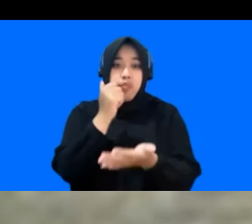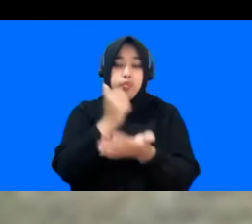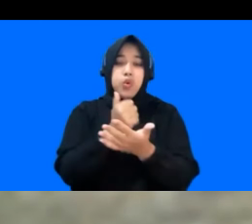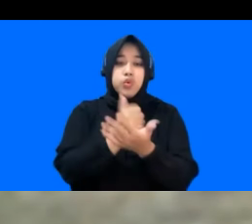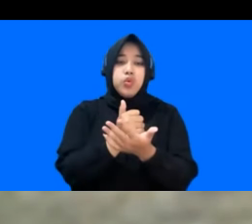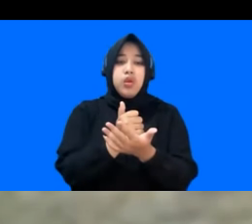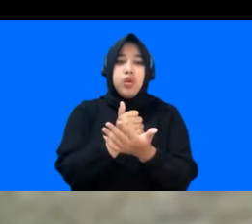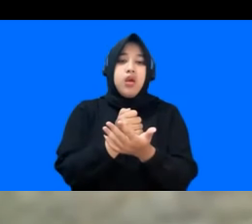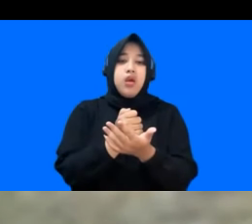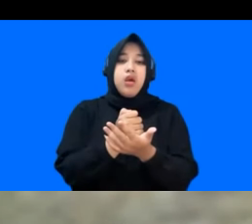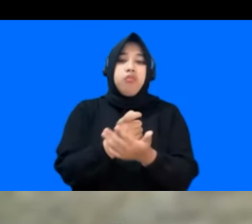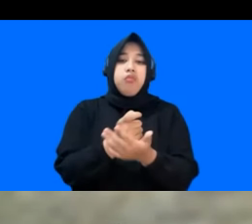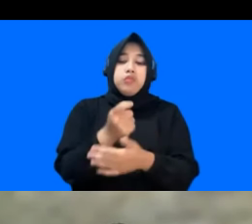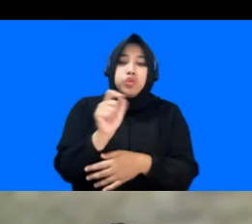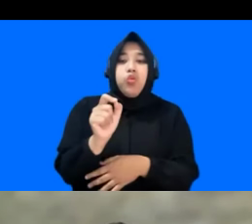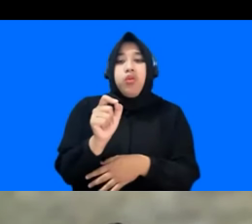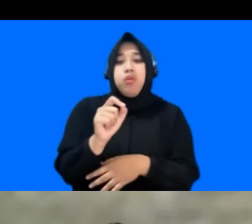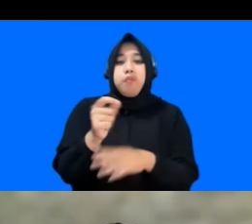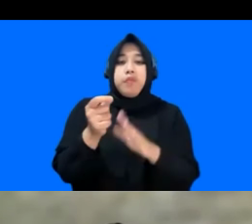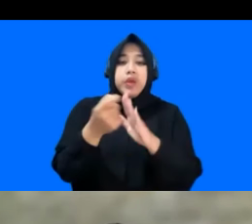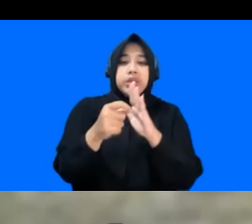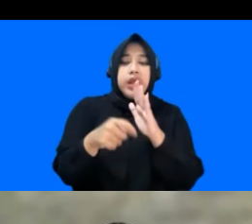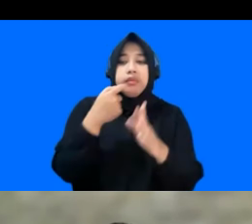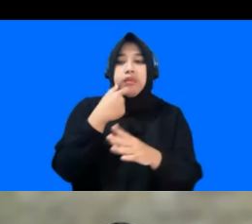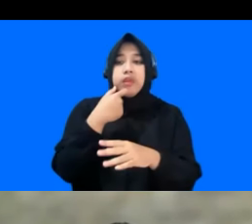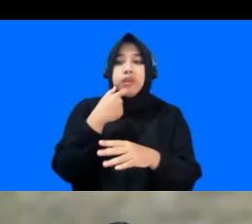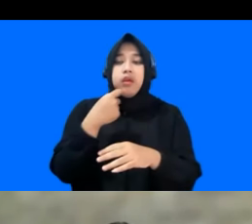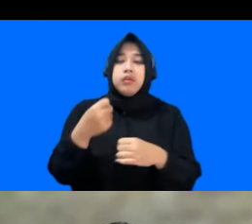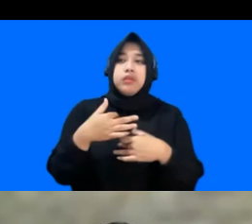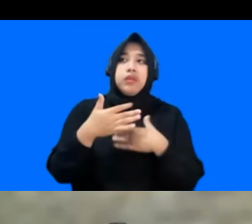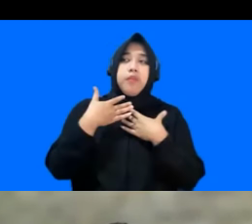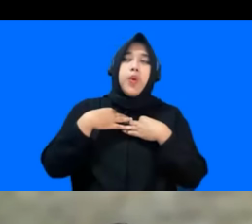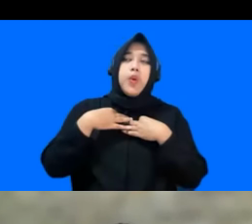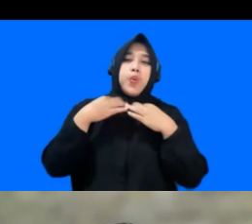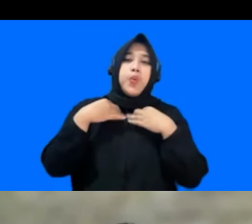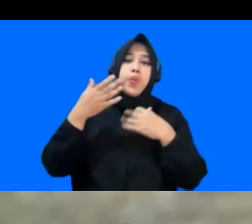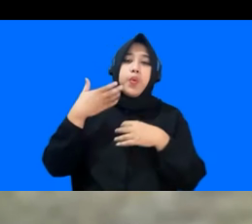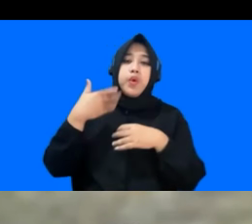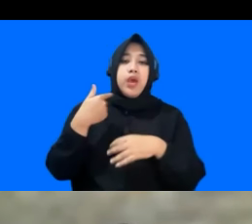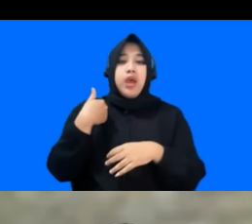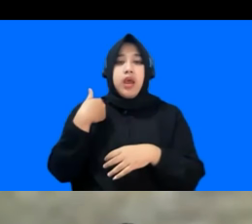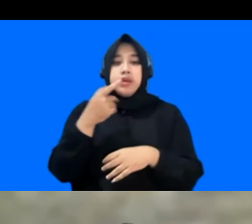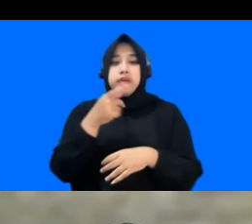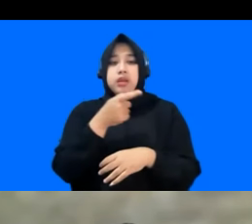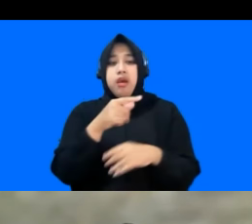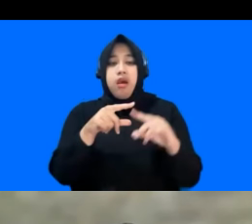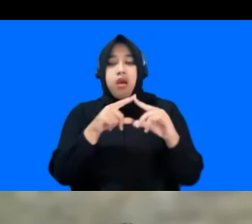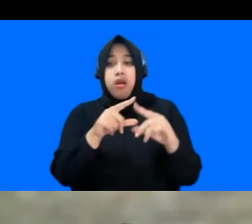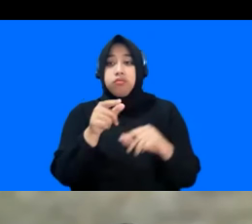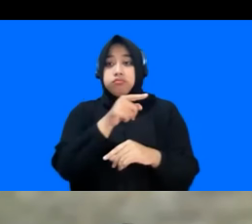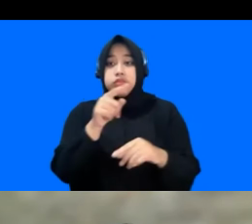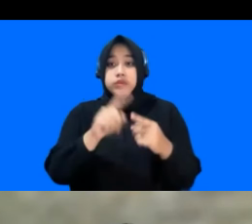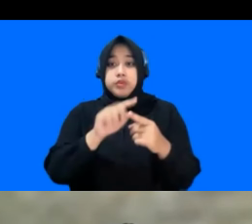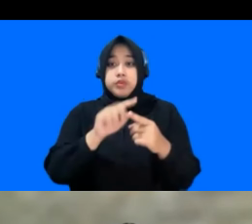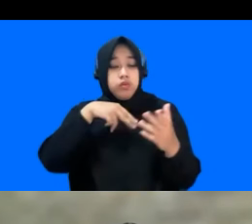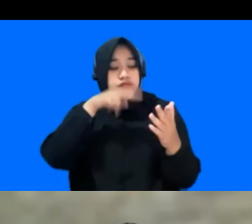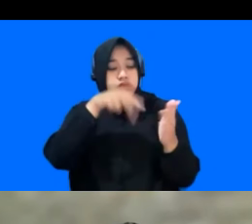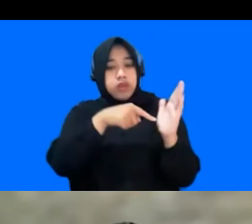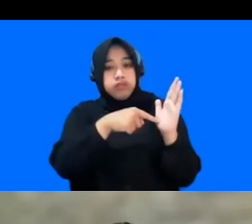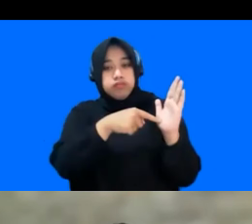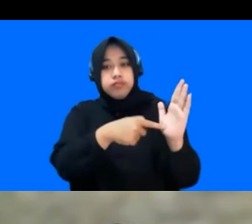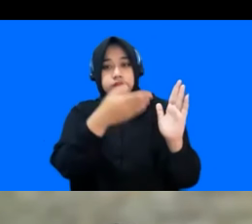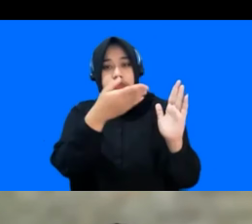for the digital tools. So we use remote sensing, which is very useful, as you can see here, in terms of remote sensing